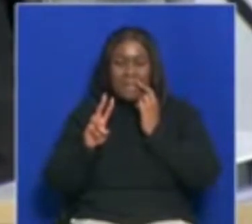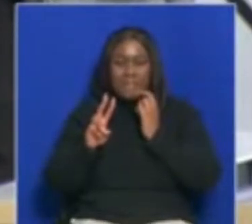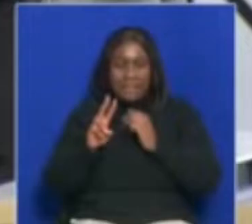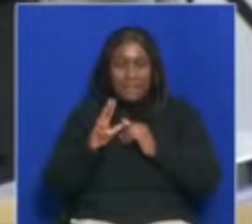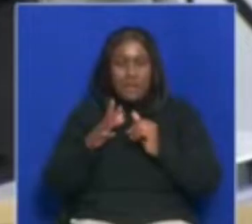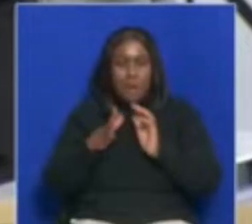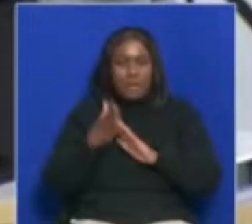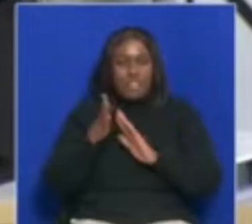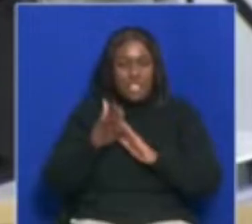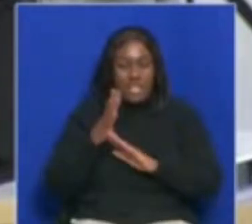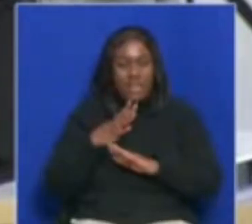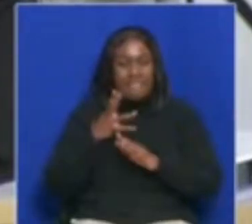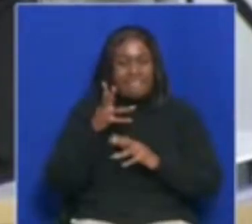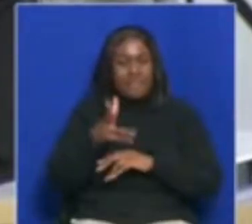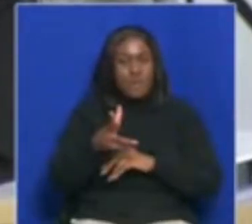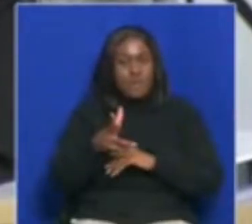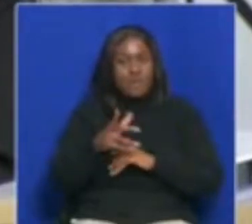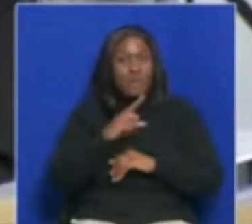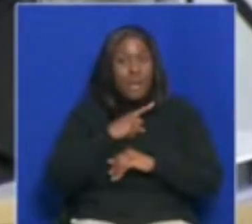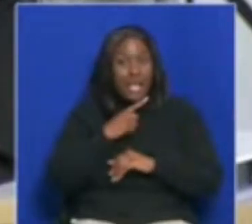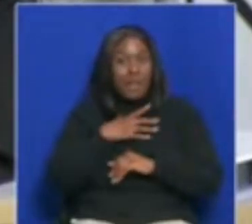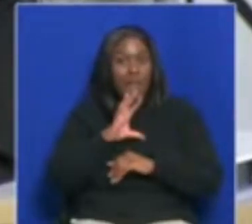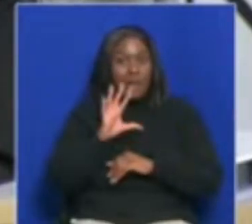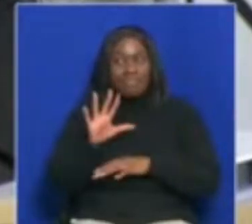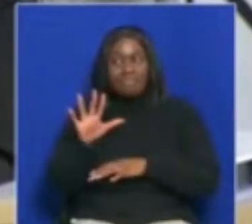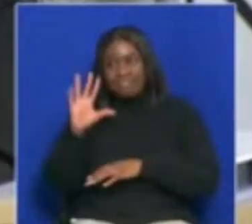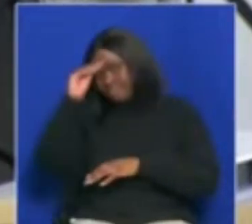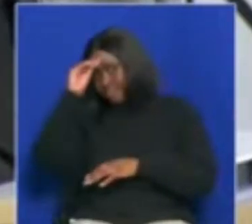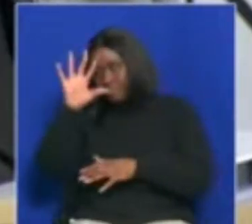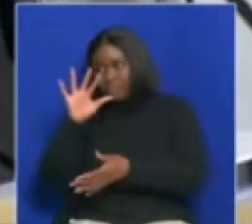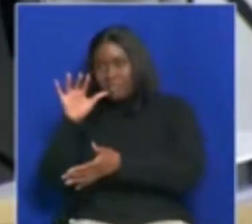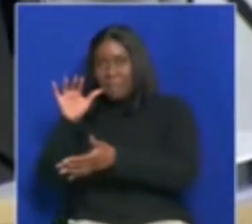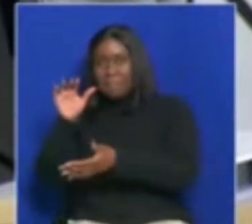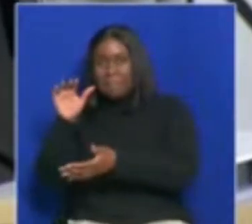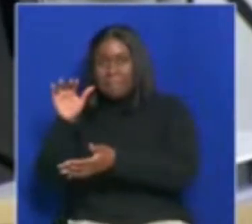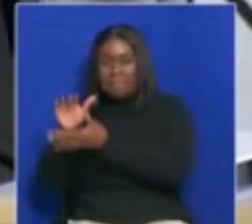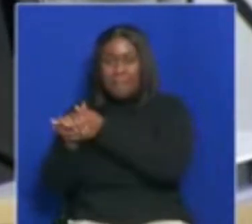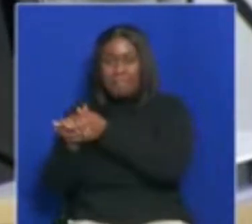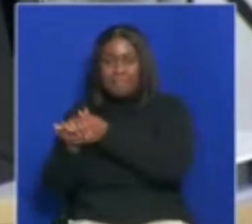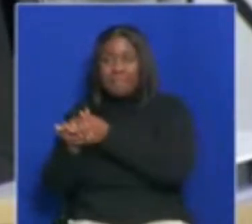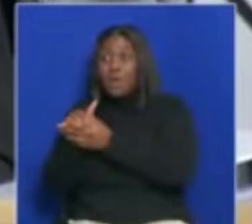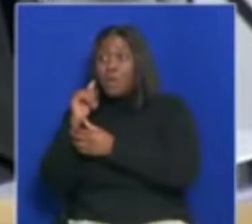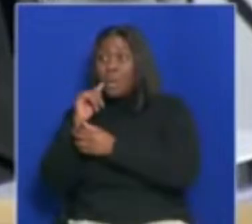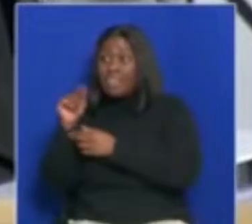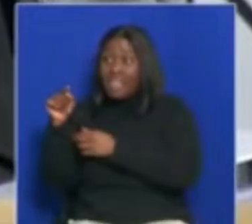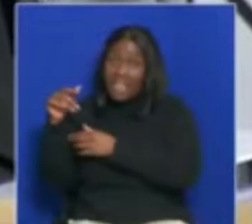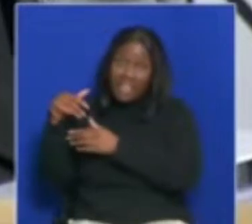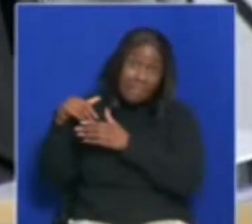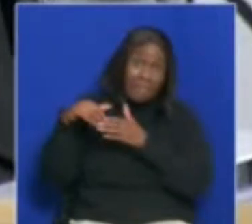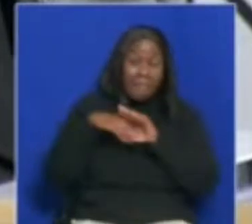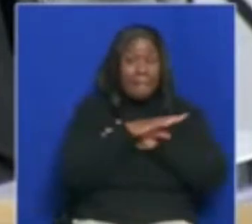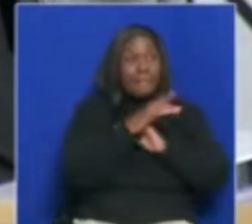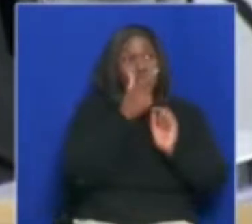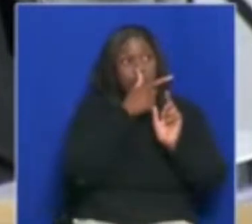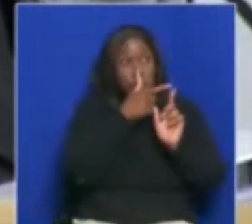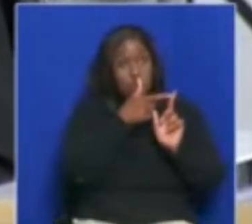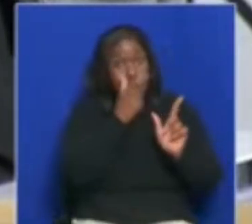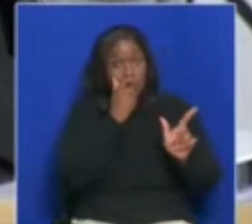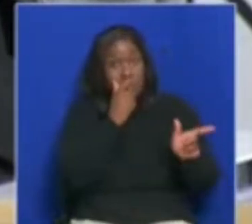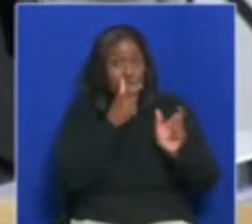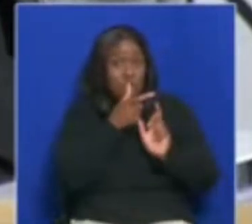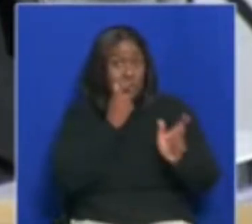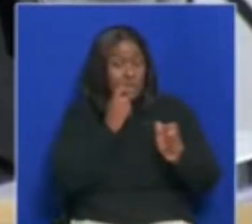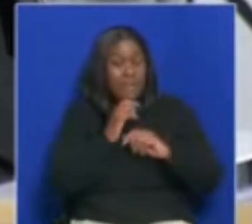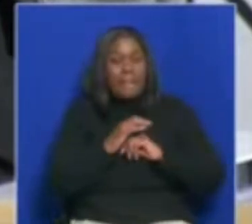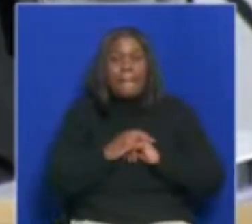in order to trap the police to when they were going to do the shooting. But with the discussion